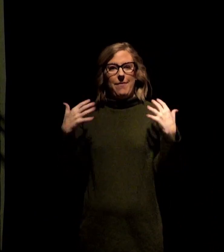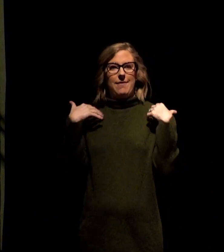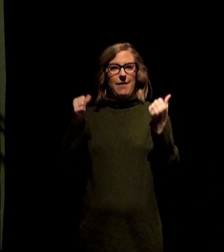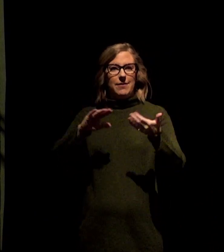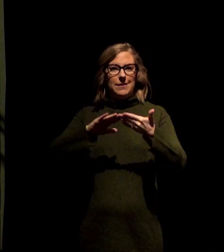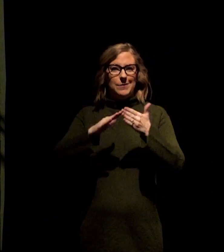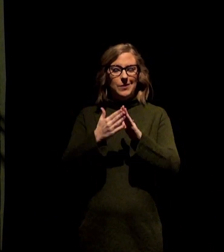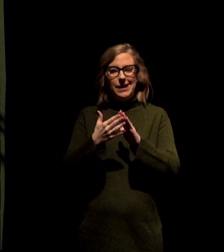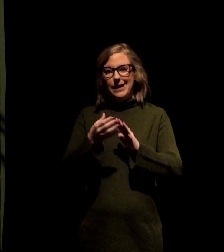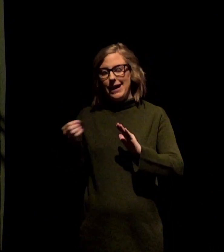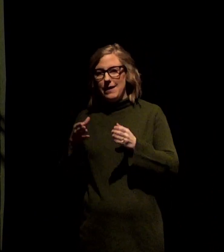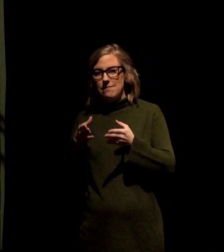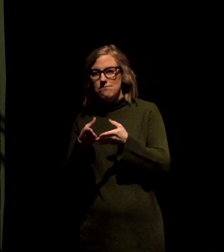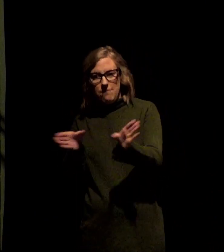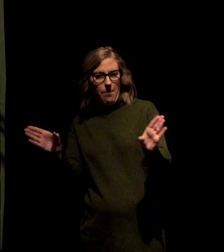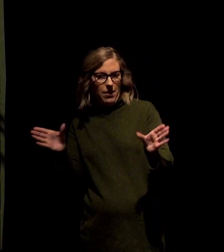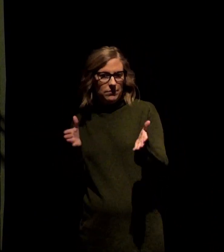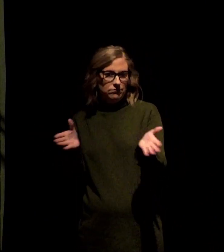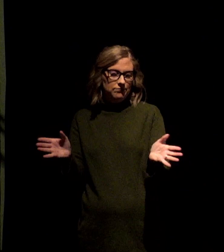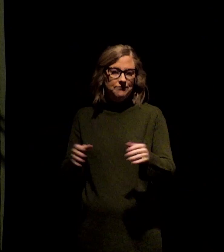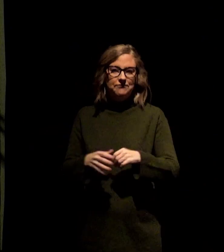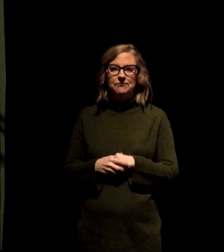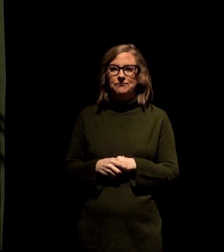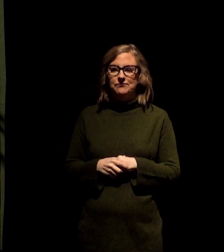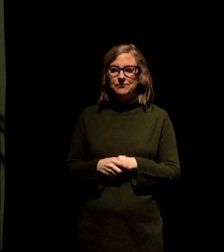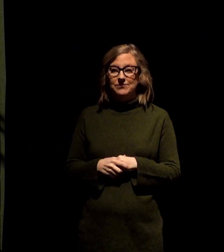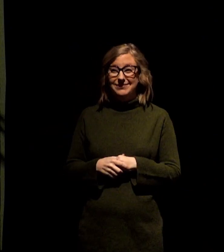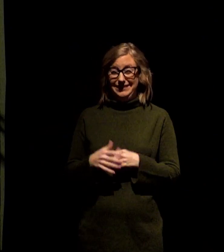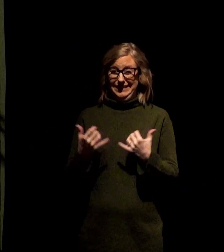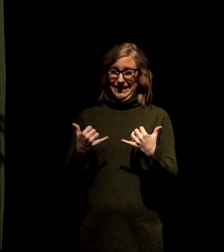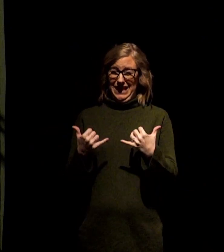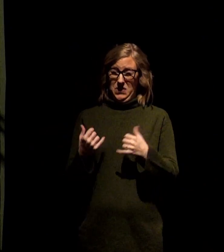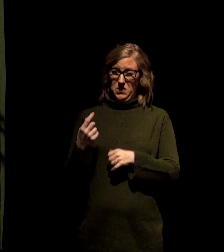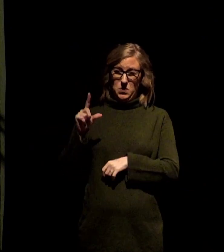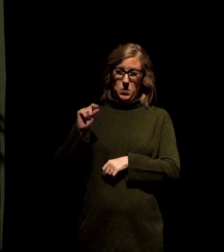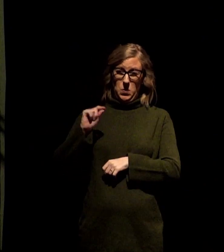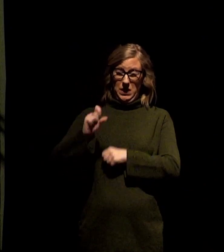health in general. Coming on close to two decades now.